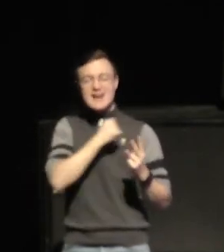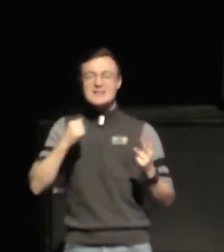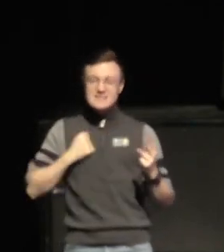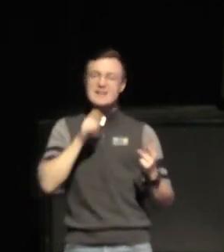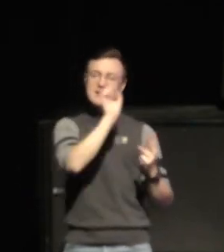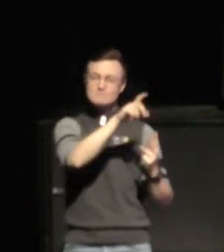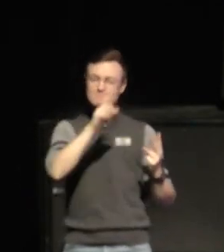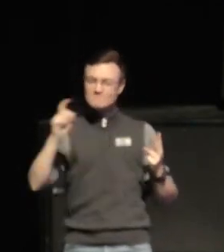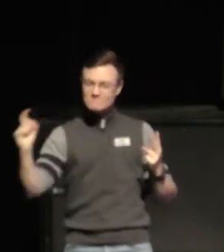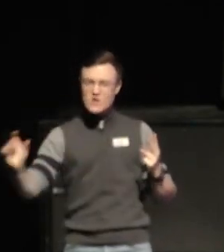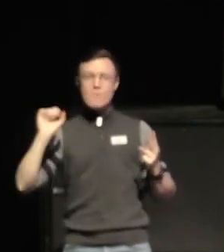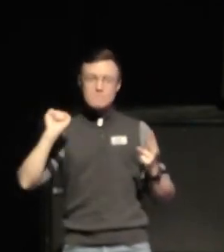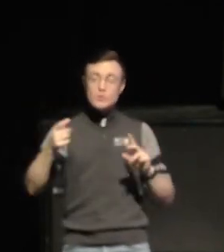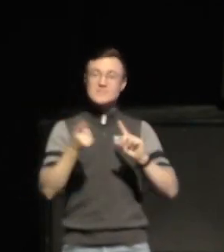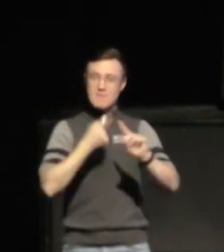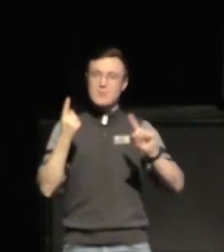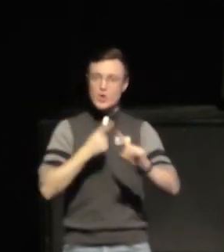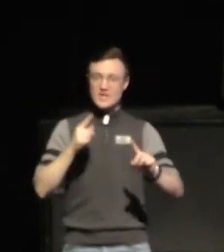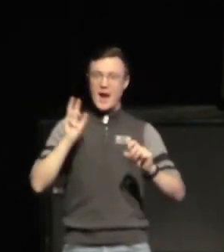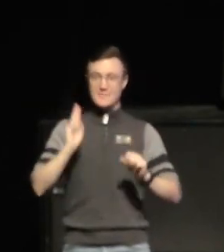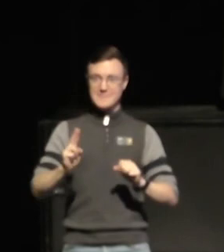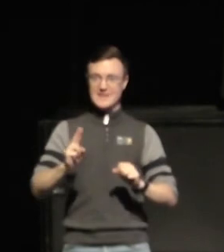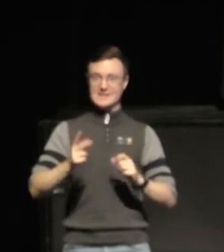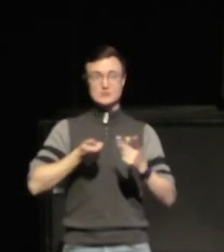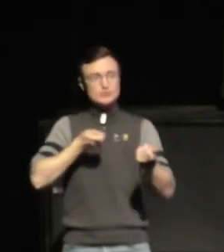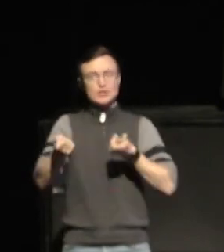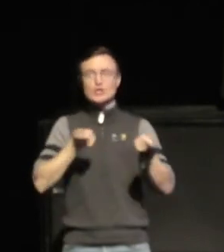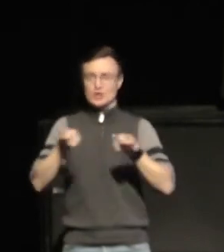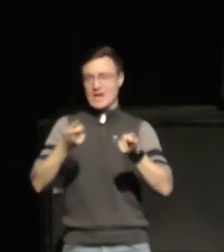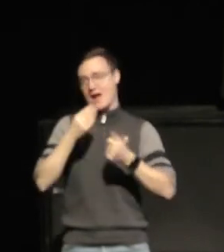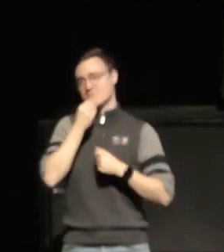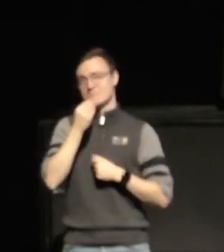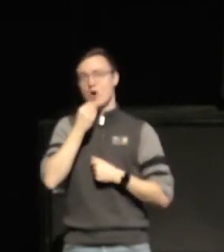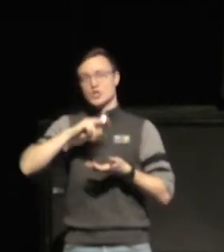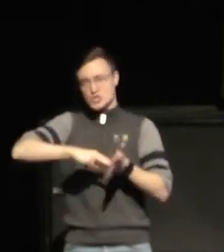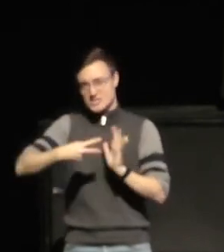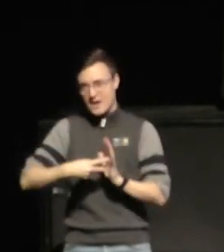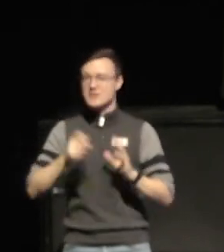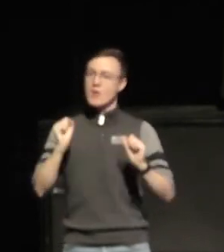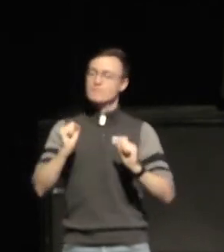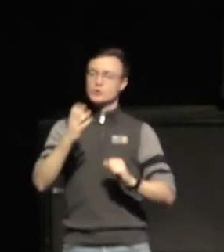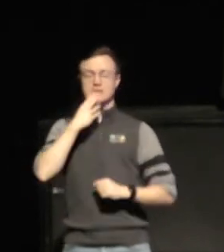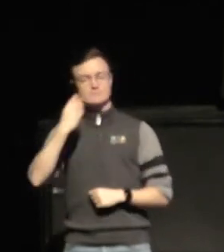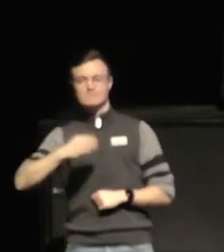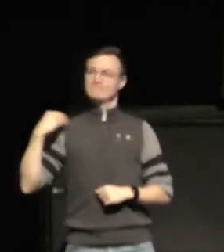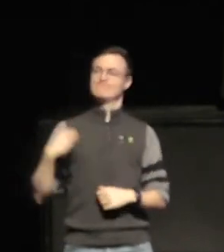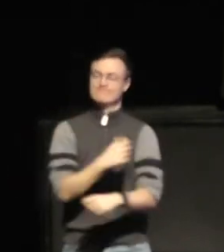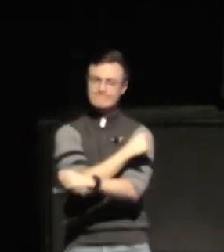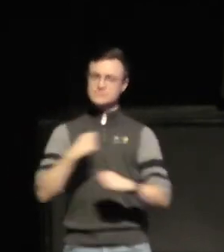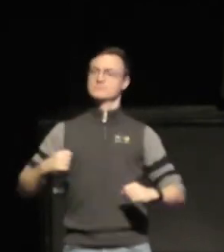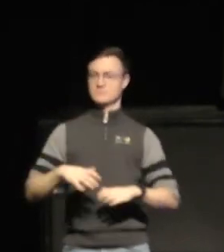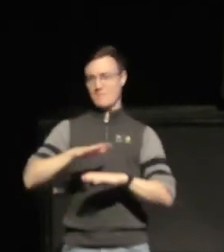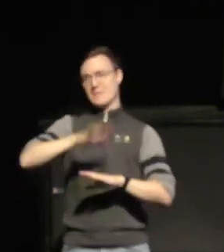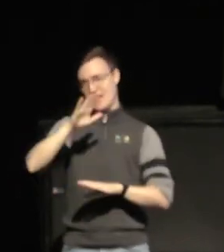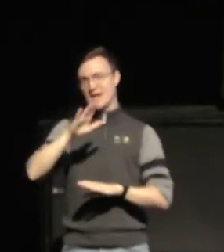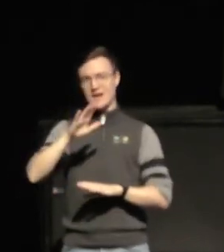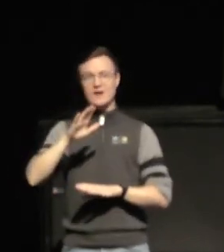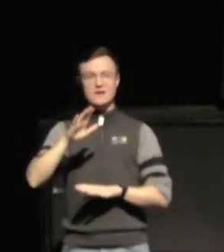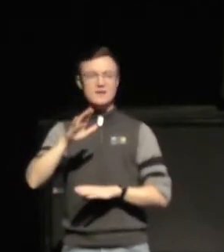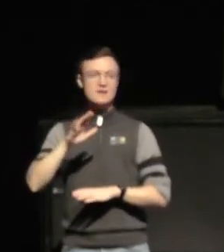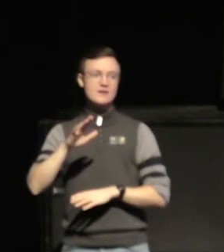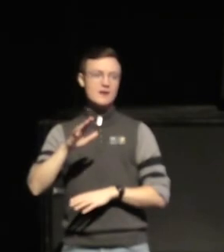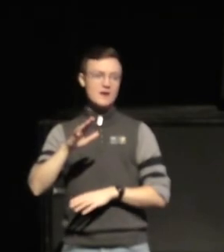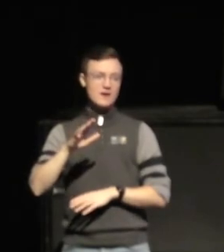Governments they need to start governing the food system. They need to be more brave when it comes to